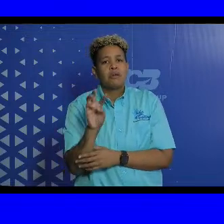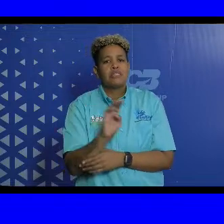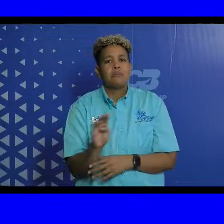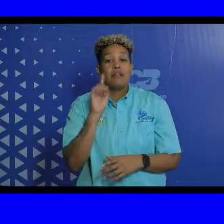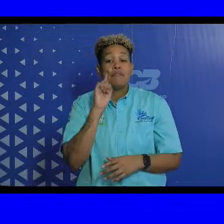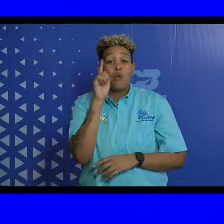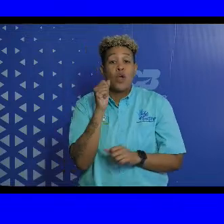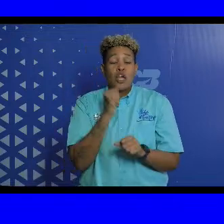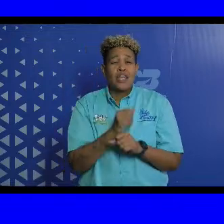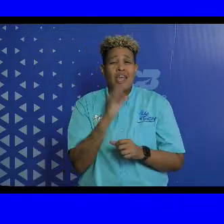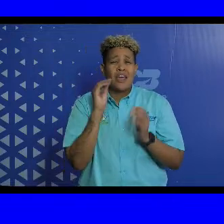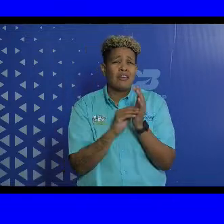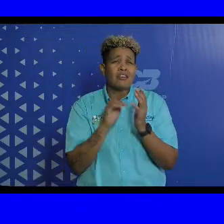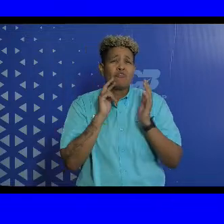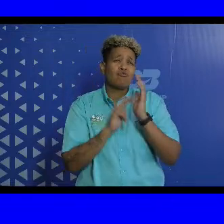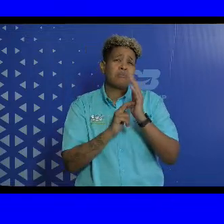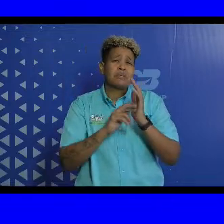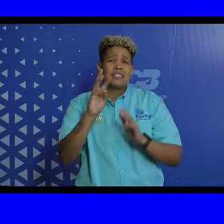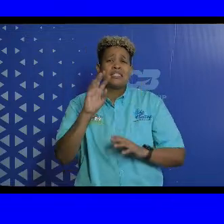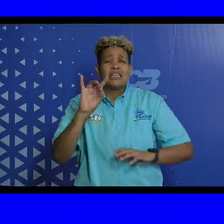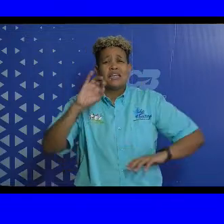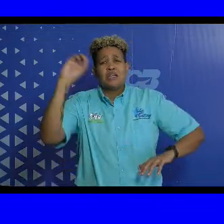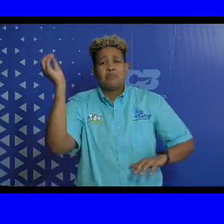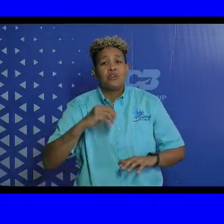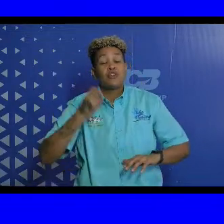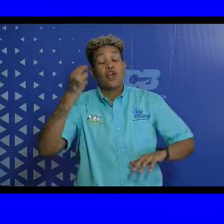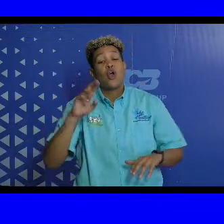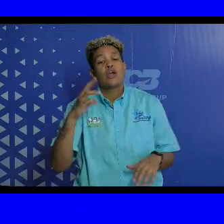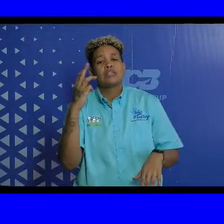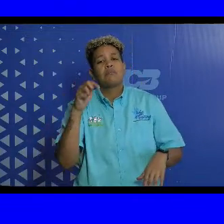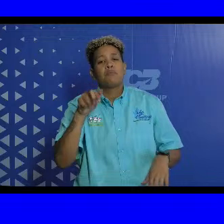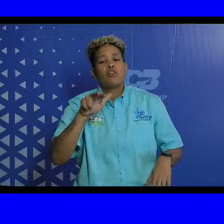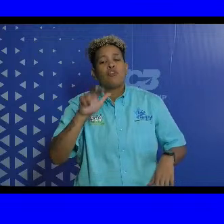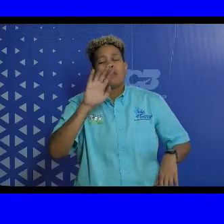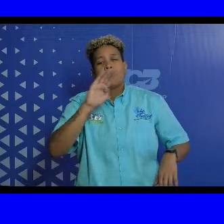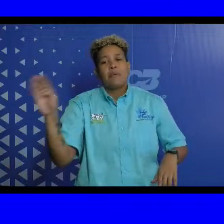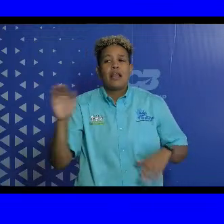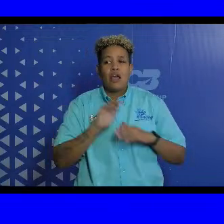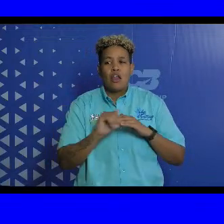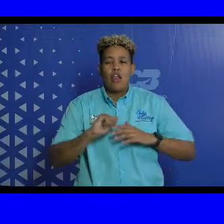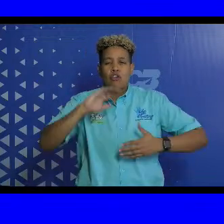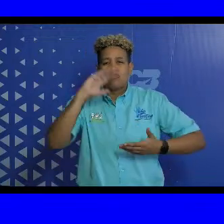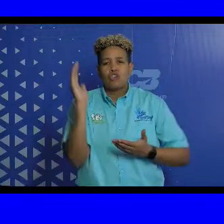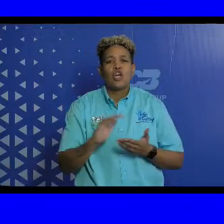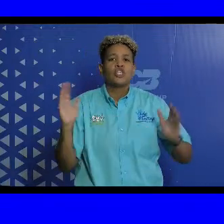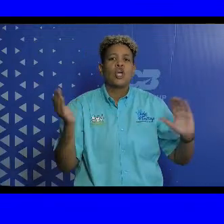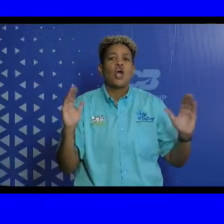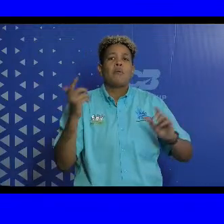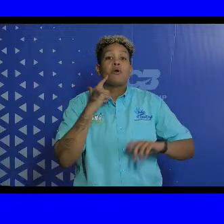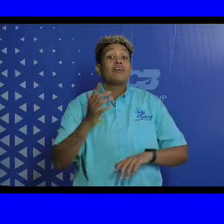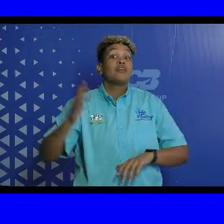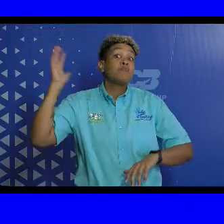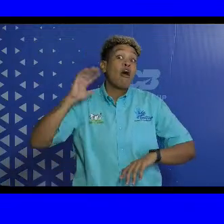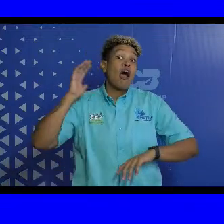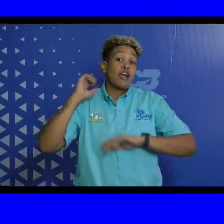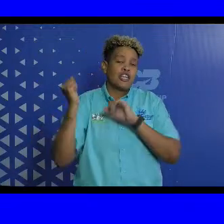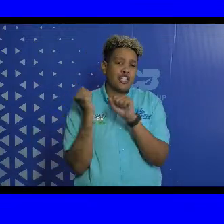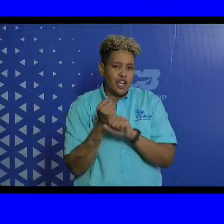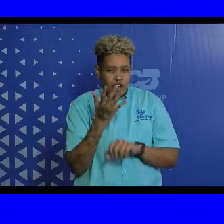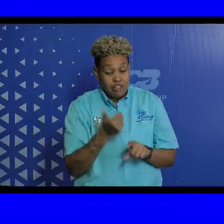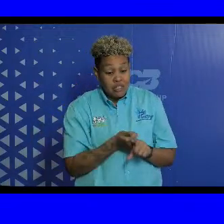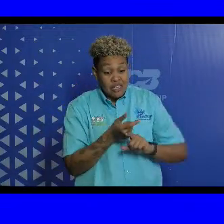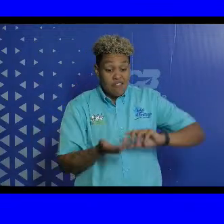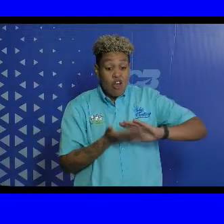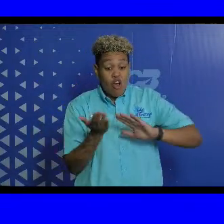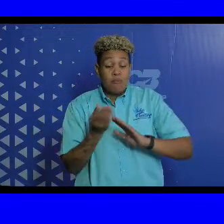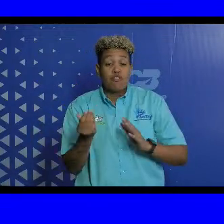the year, representing a 68% or 16.3 billion reduction compared to the prior year.